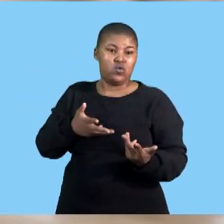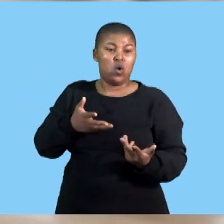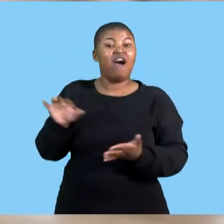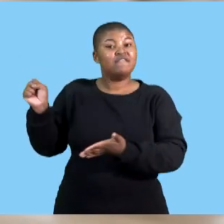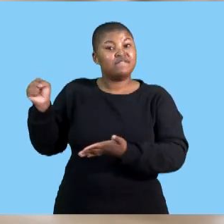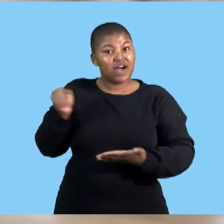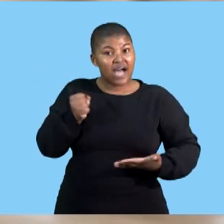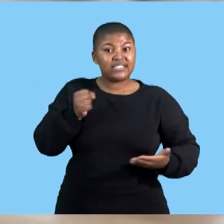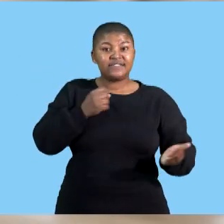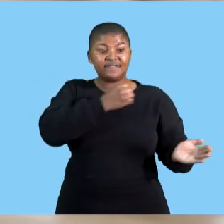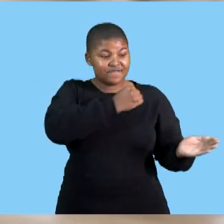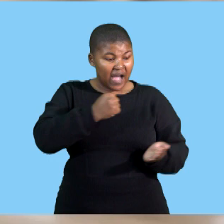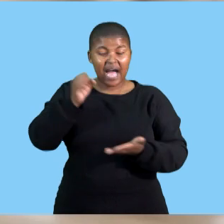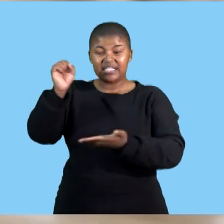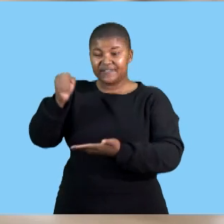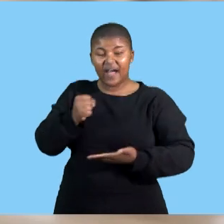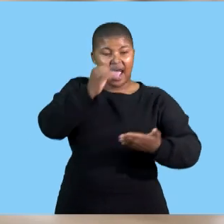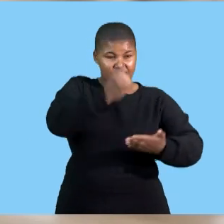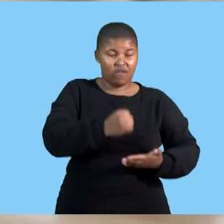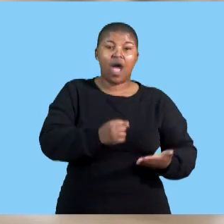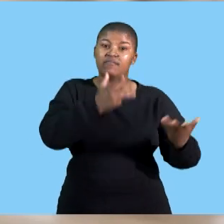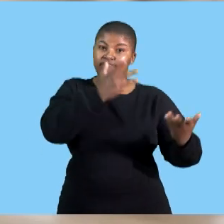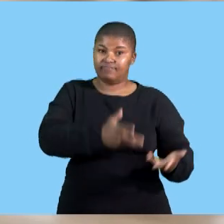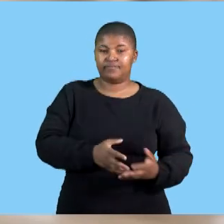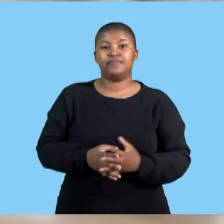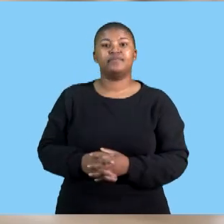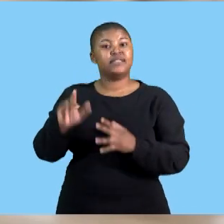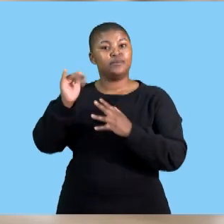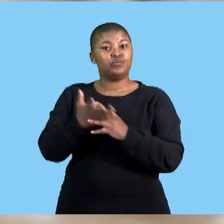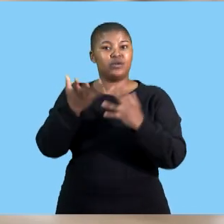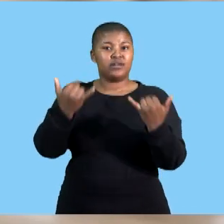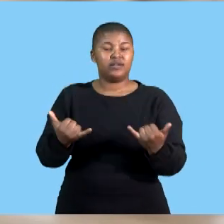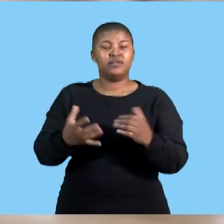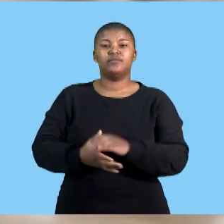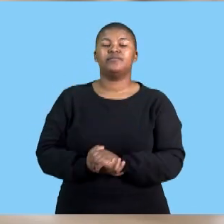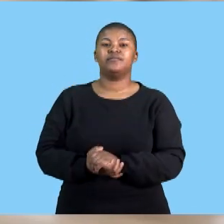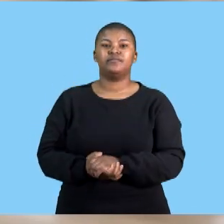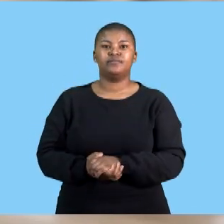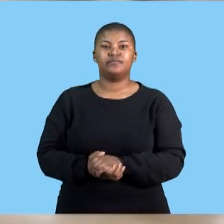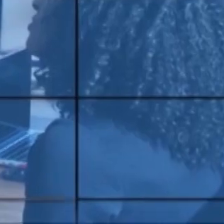funding for your business. Now, let's just go for a quick ad break and we will be back.